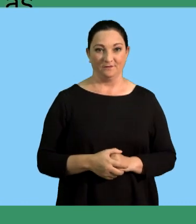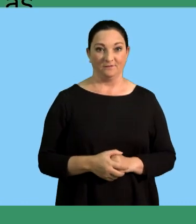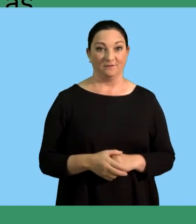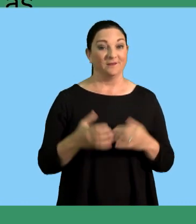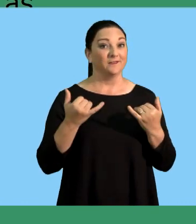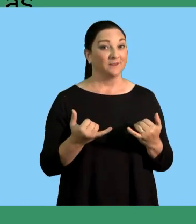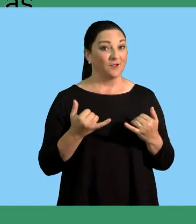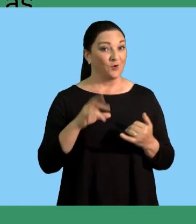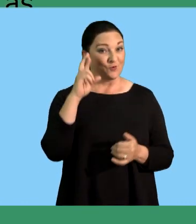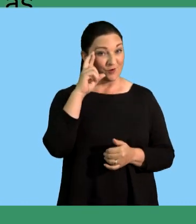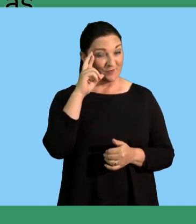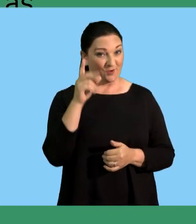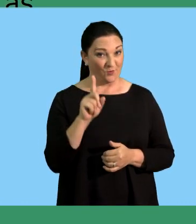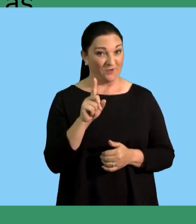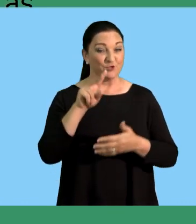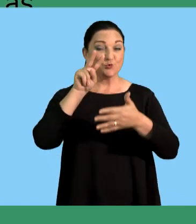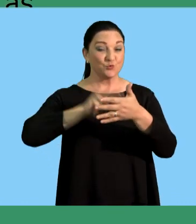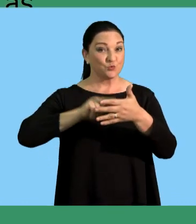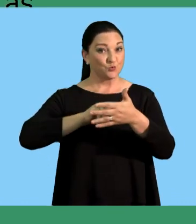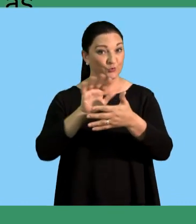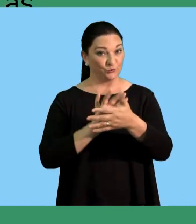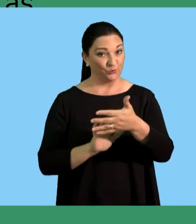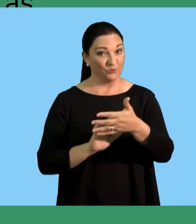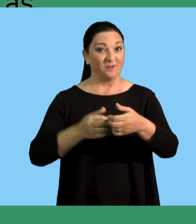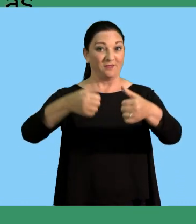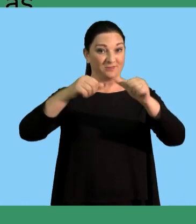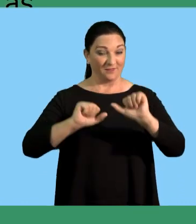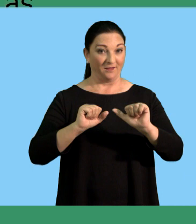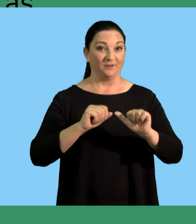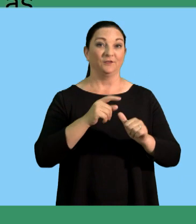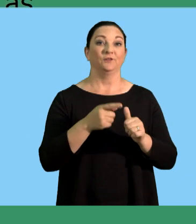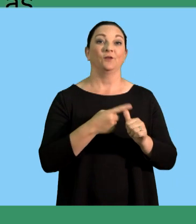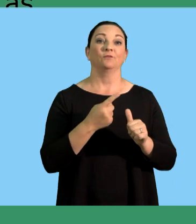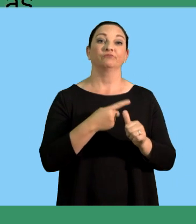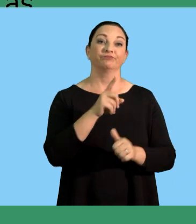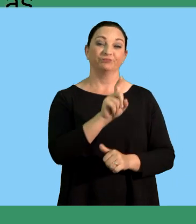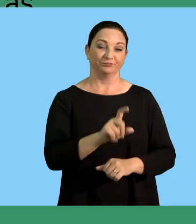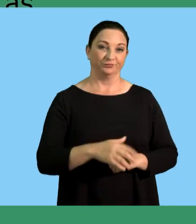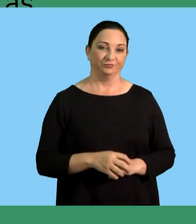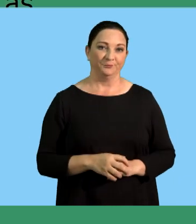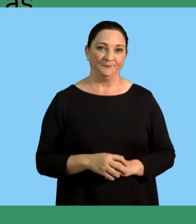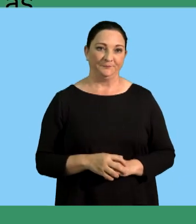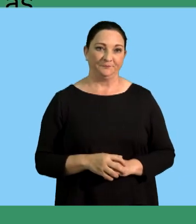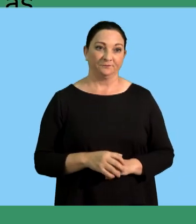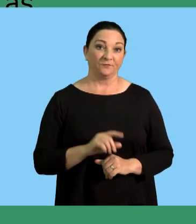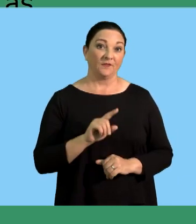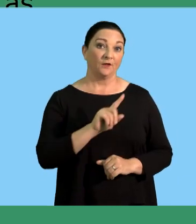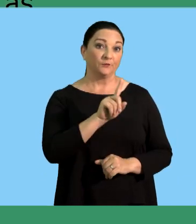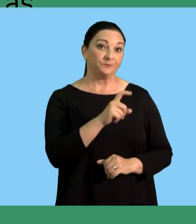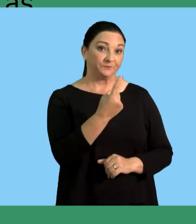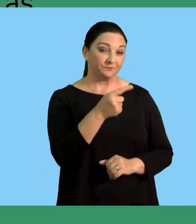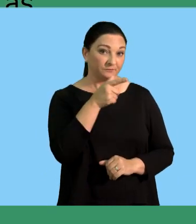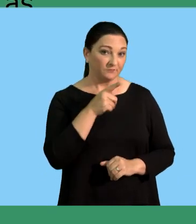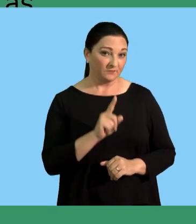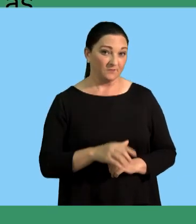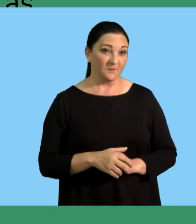Now remember, our instruction was to read the scenario and answer questions that follow. Our first question says